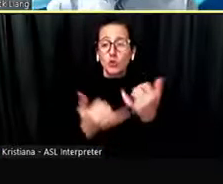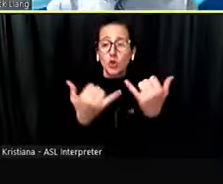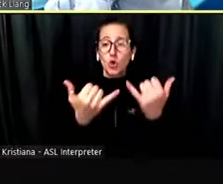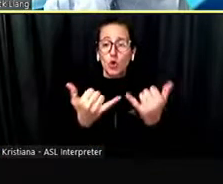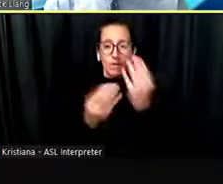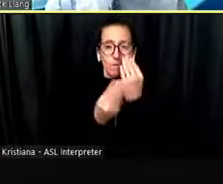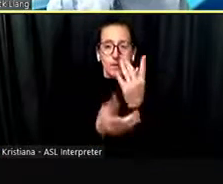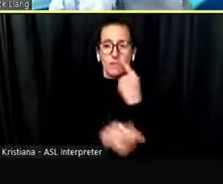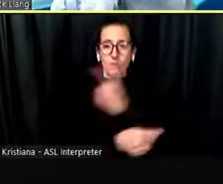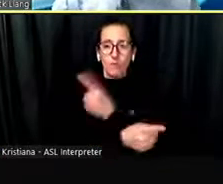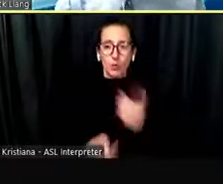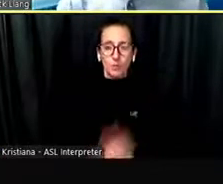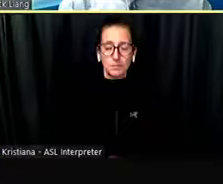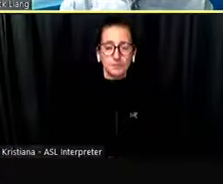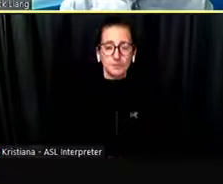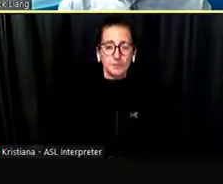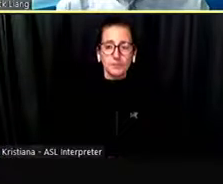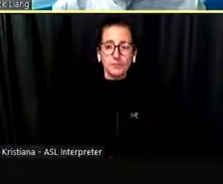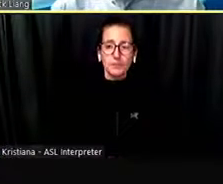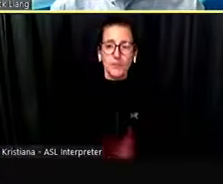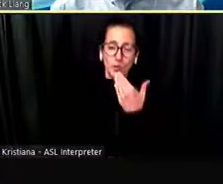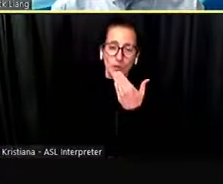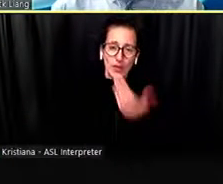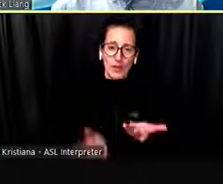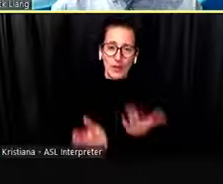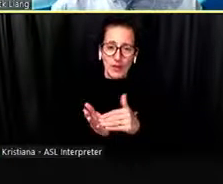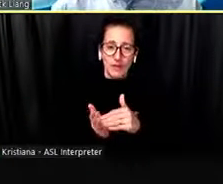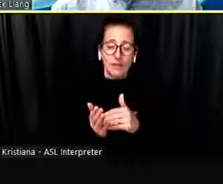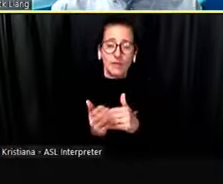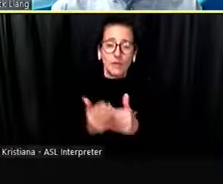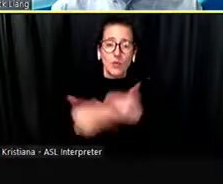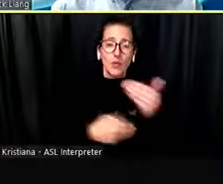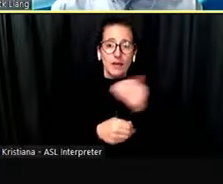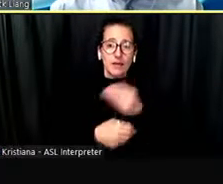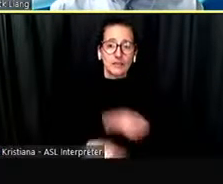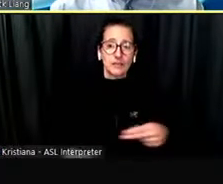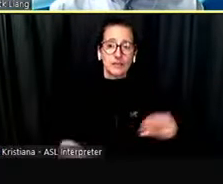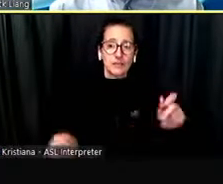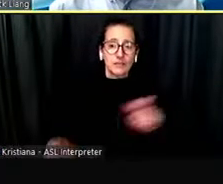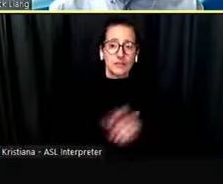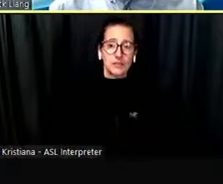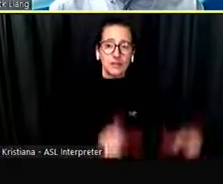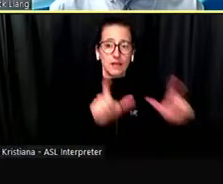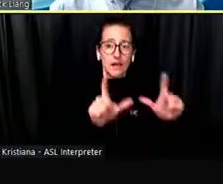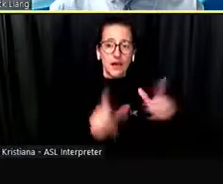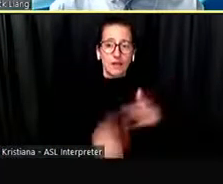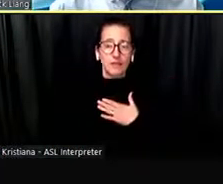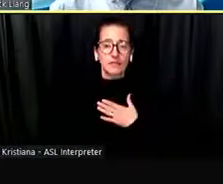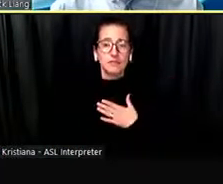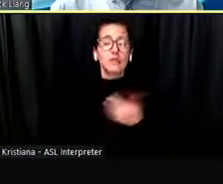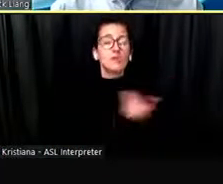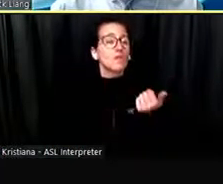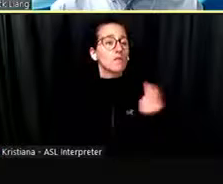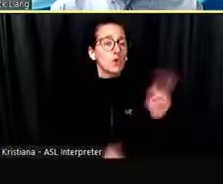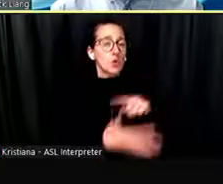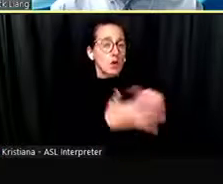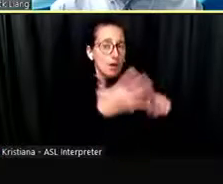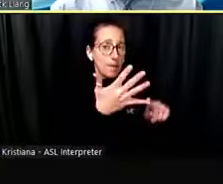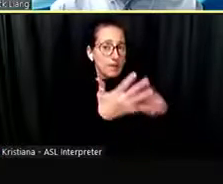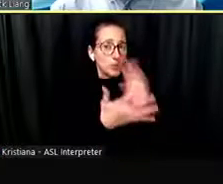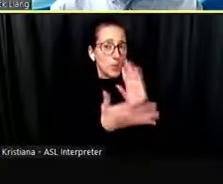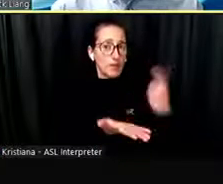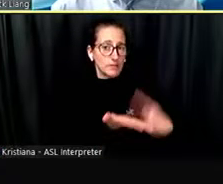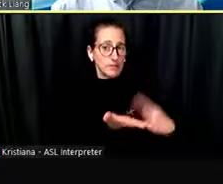setting. Thank you, Chuck. Let's get to the next slide, please. So a couple points that we will be hitting in this part of